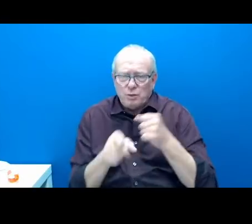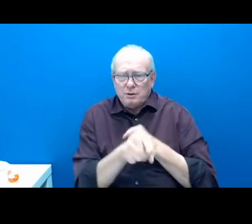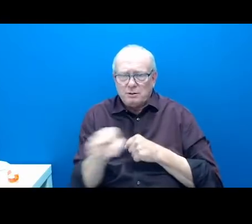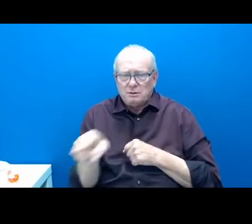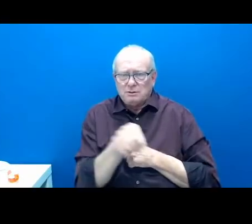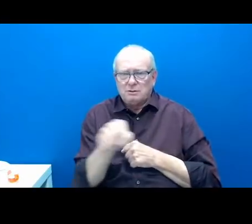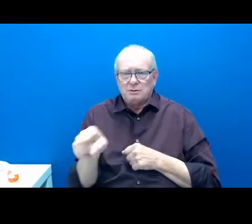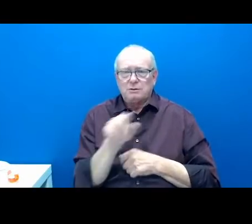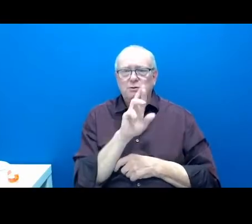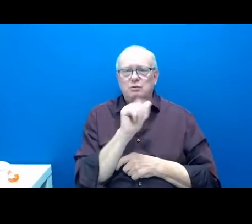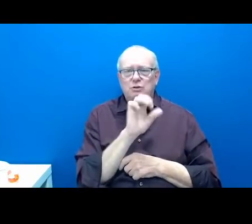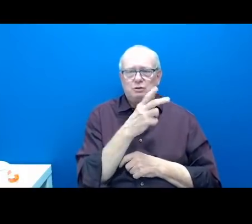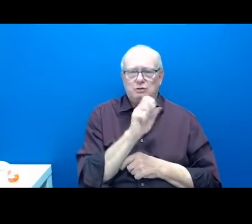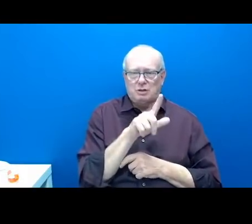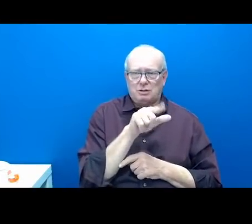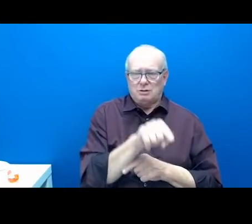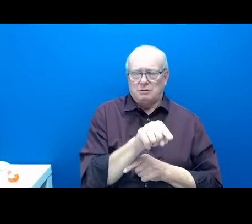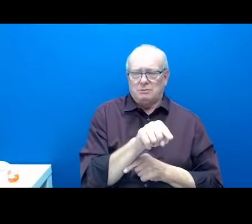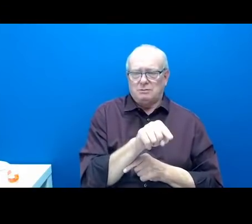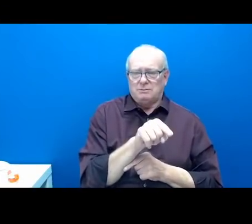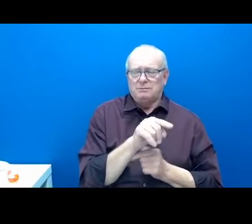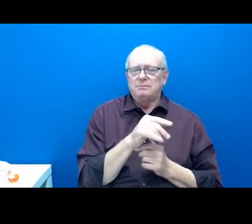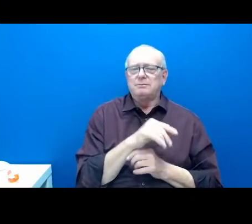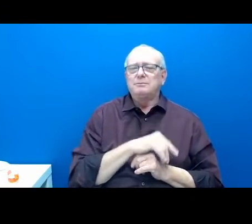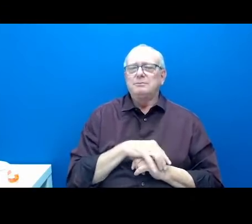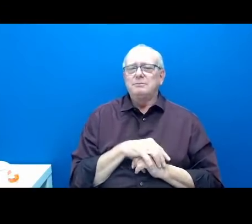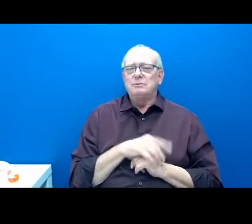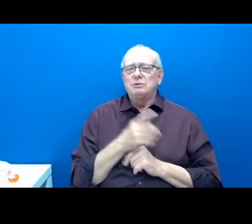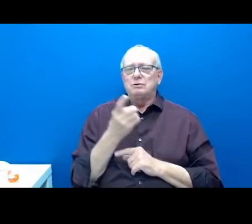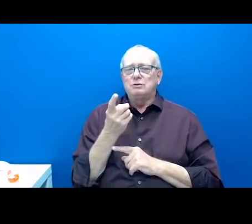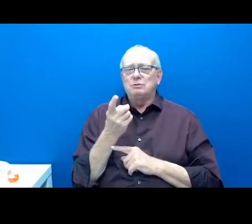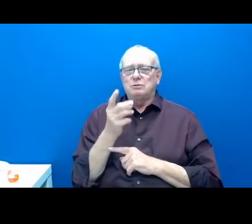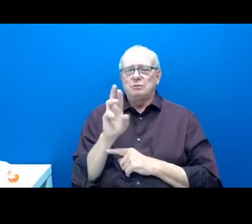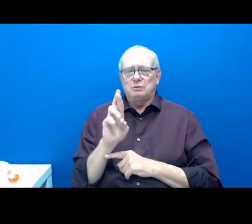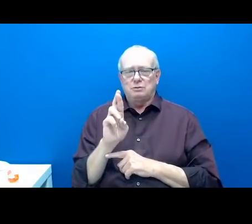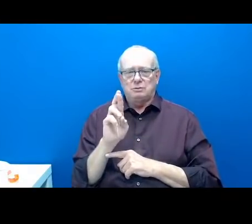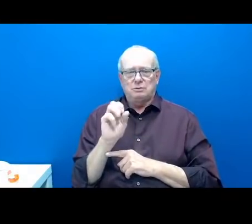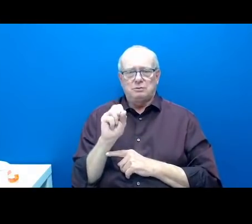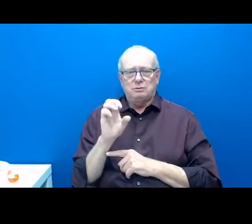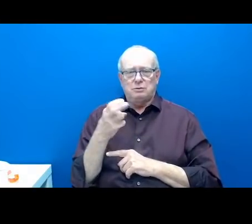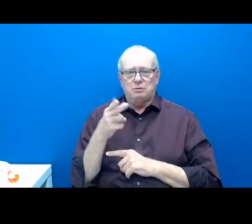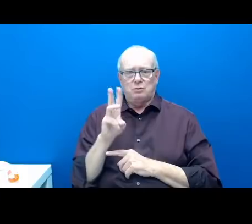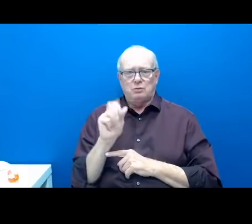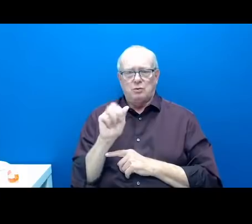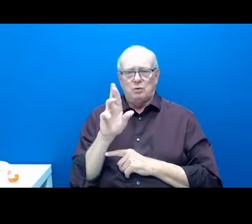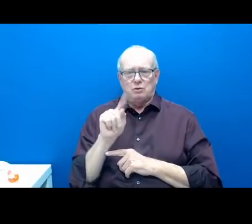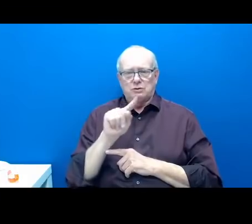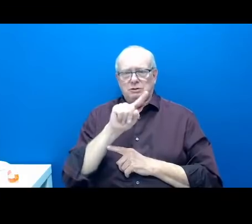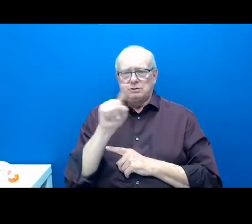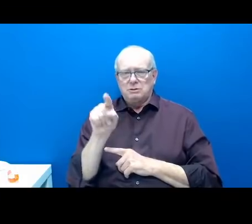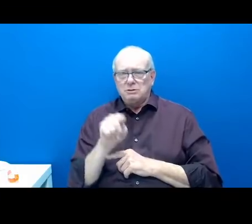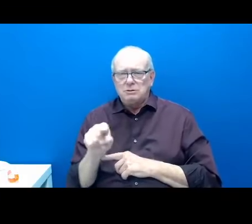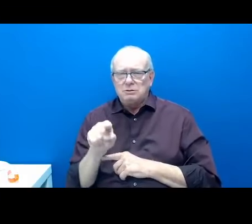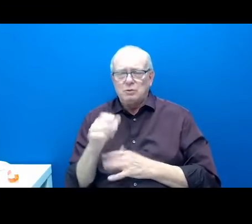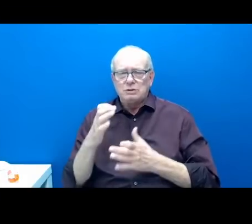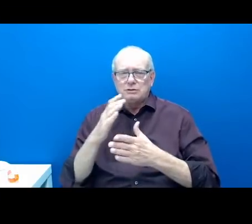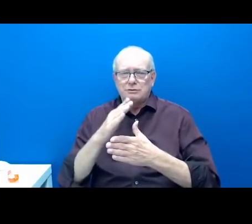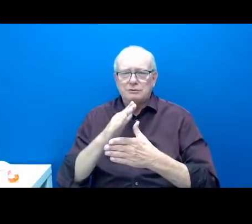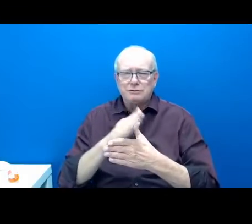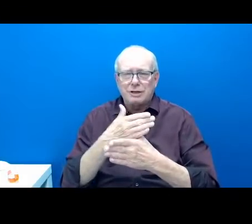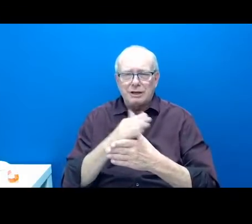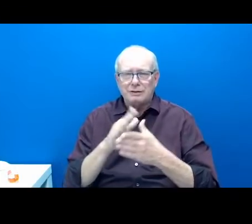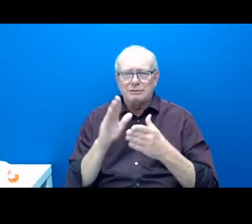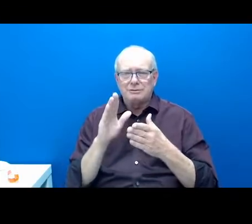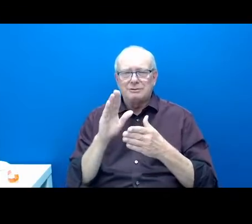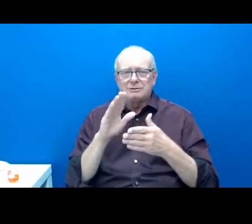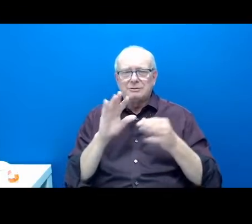I get thinking about something that the photos that Dr. Schwartz was sharing earlier, and it actually got me thinking about the first time that watching my